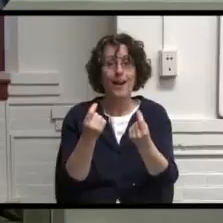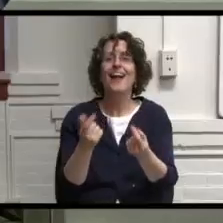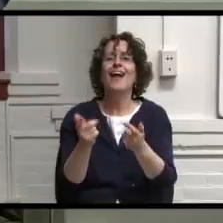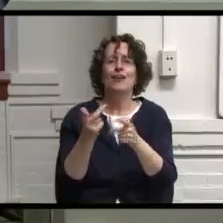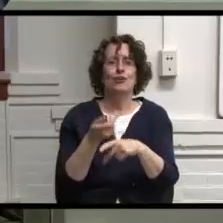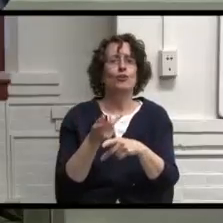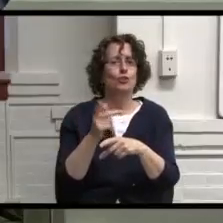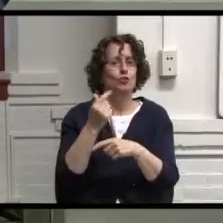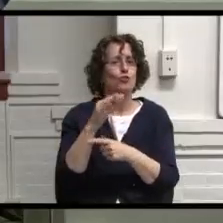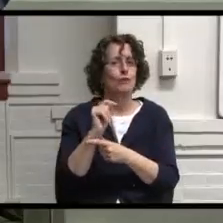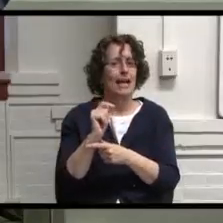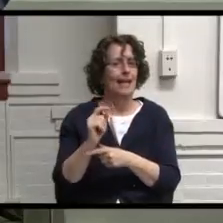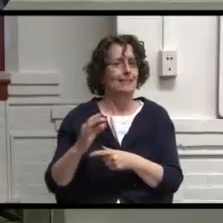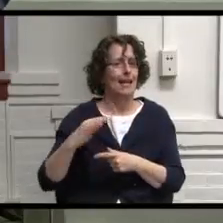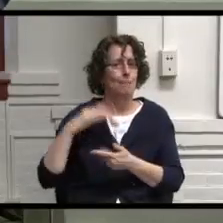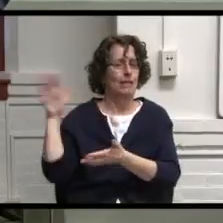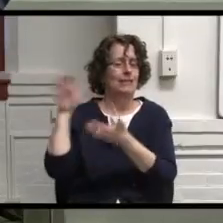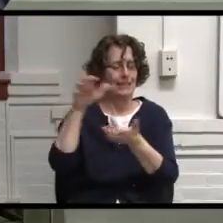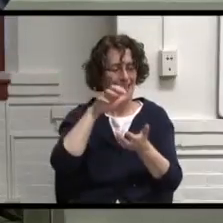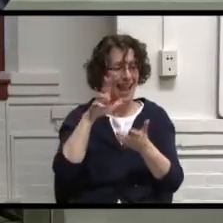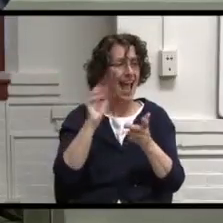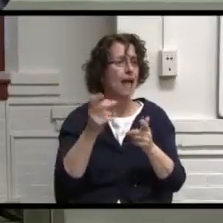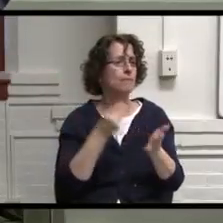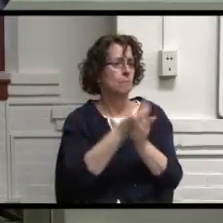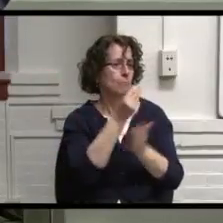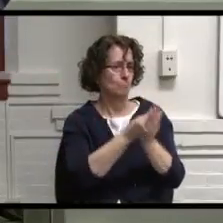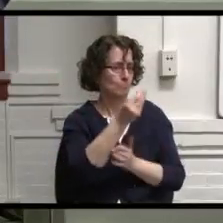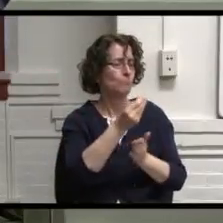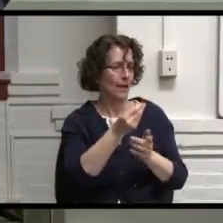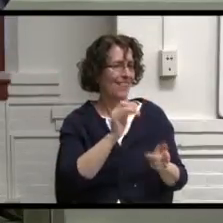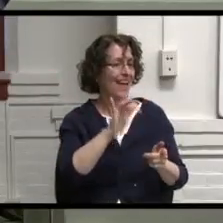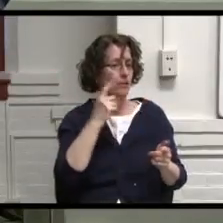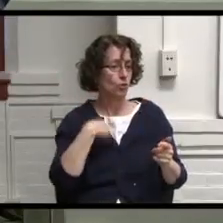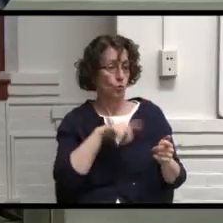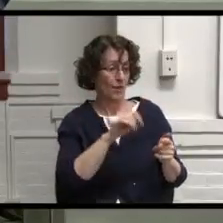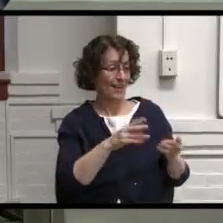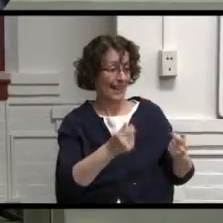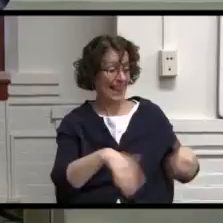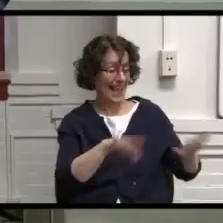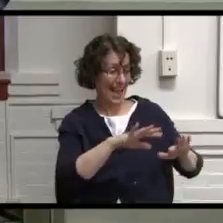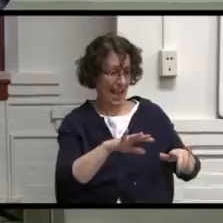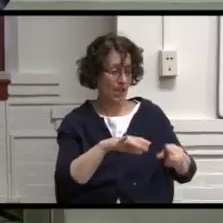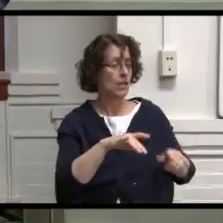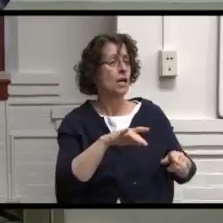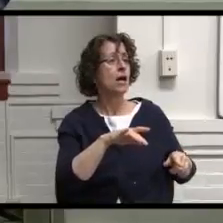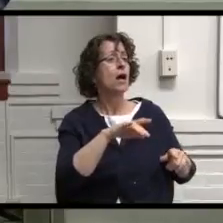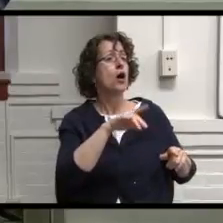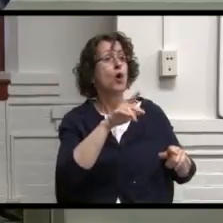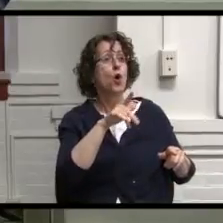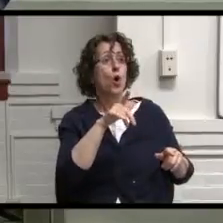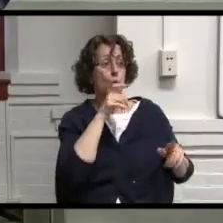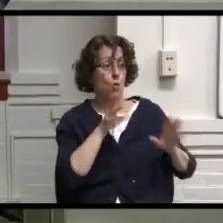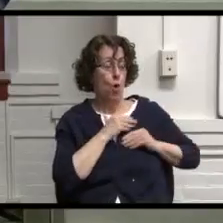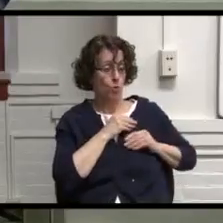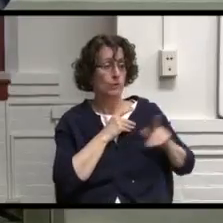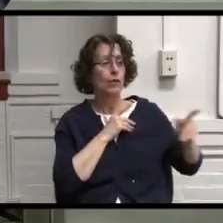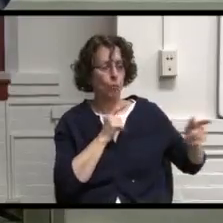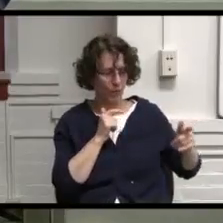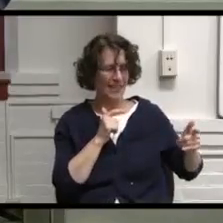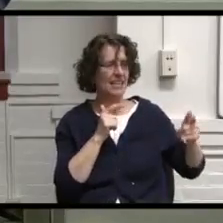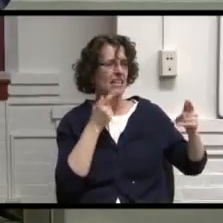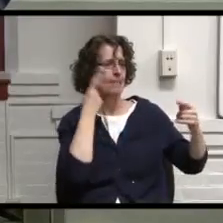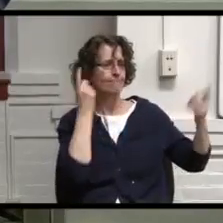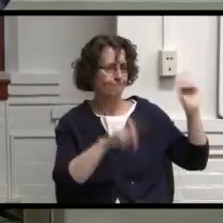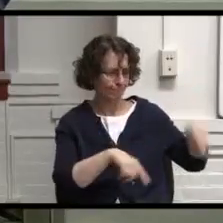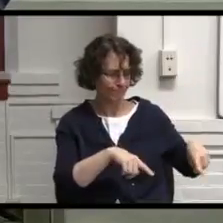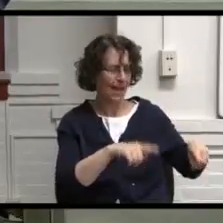transactions. So we right now hold the purchase and sale agreement with the landowner. It's assignable. If in the future at all